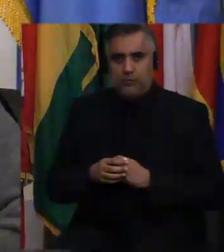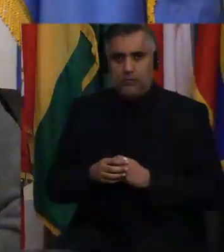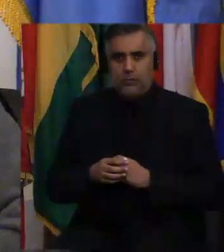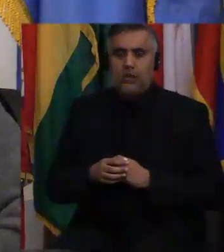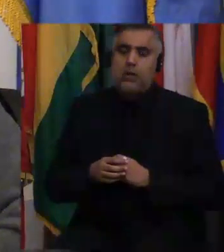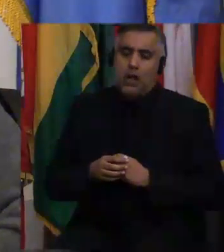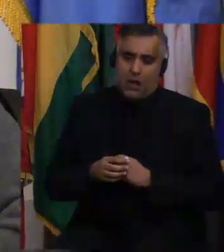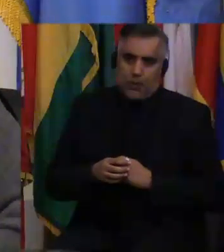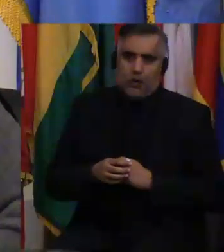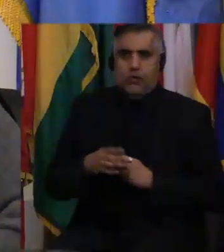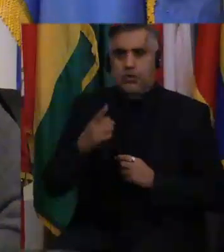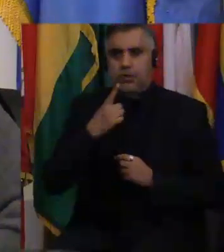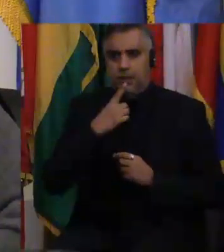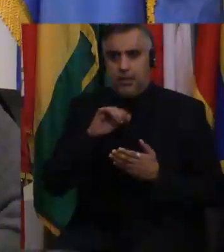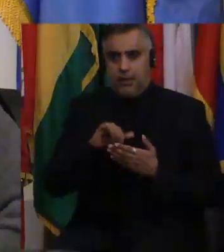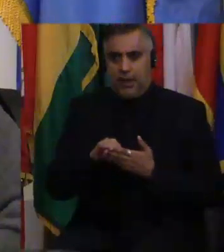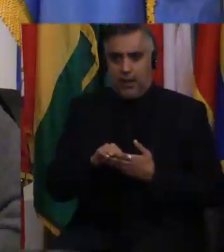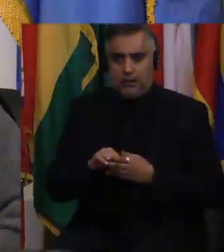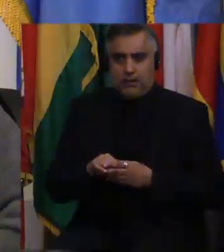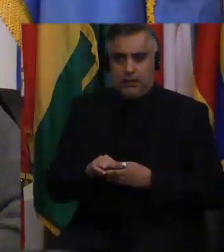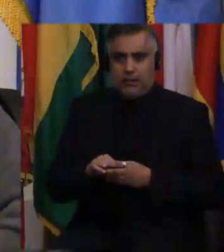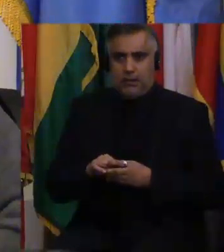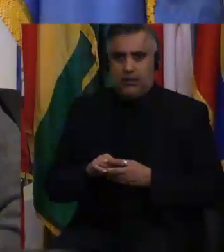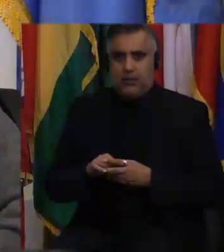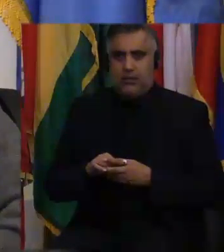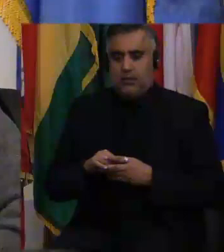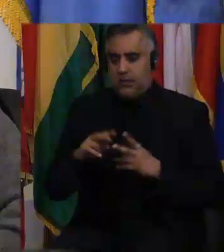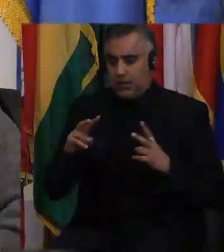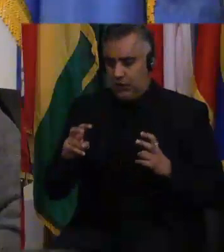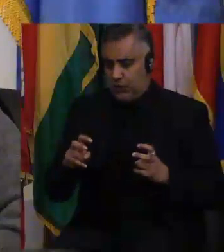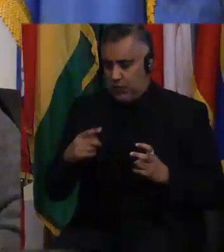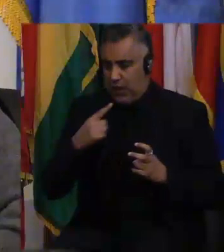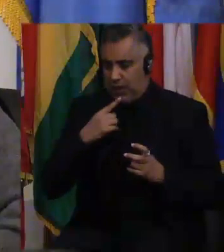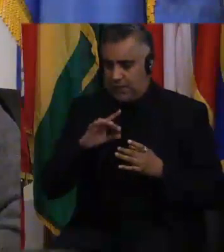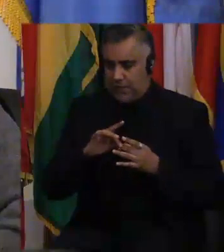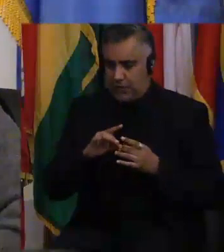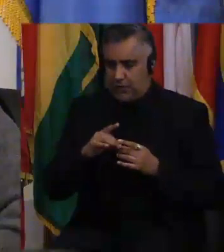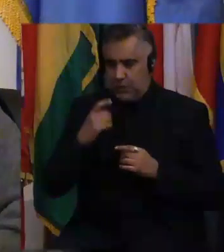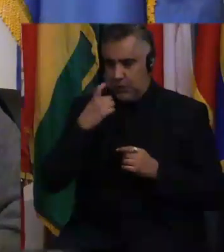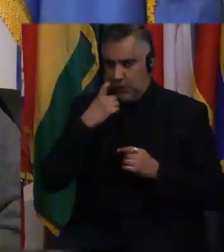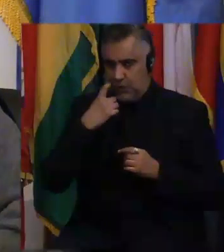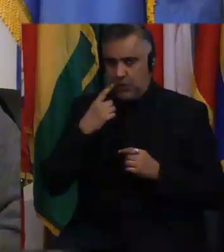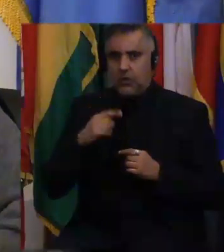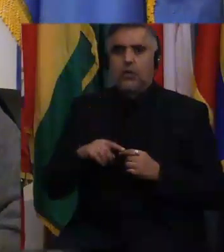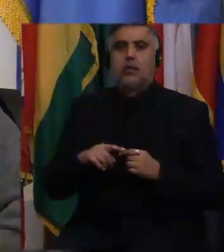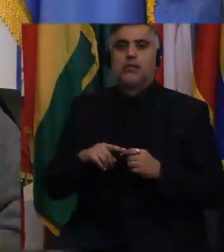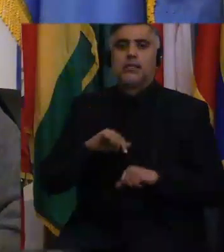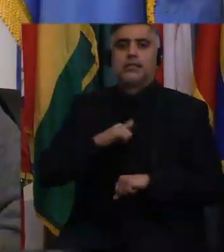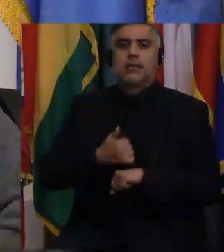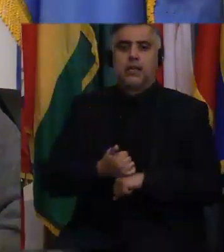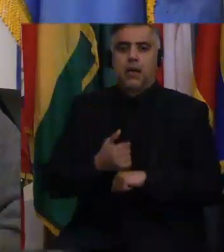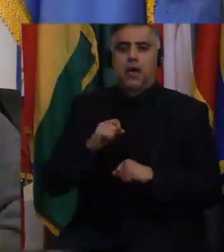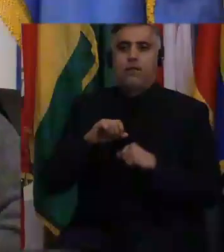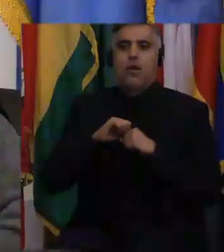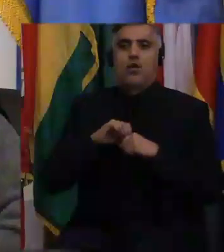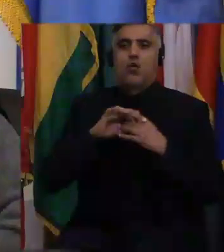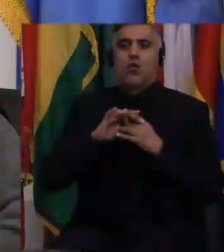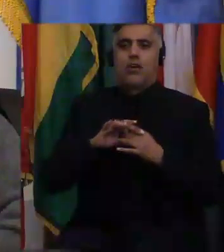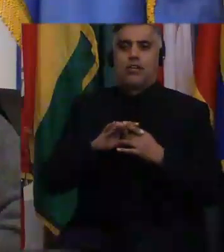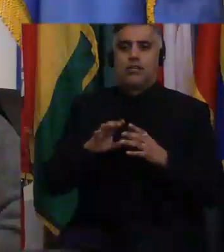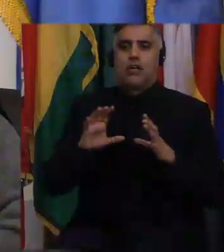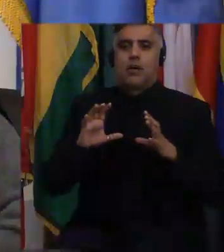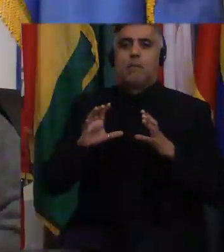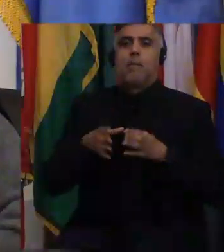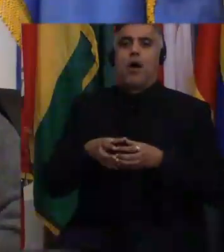I would also say that the issue I mentioned earlier, the setting up of a coordinating body